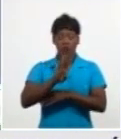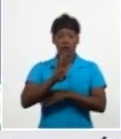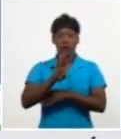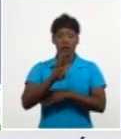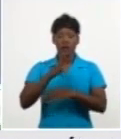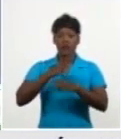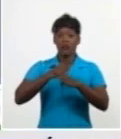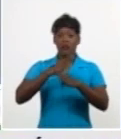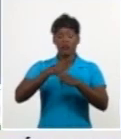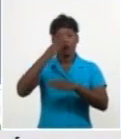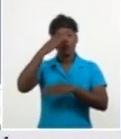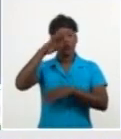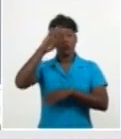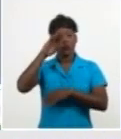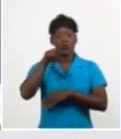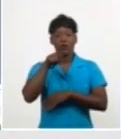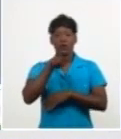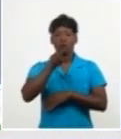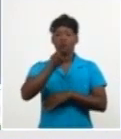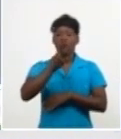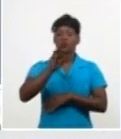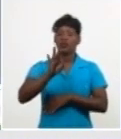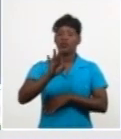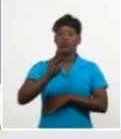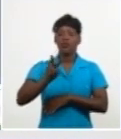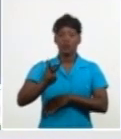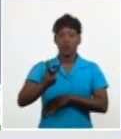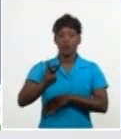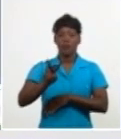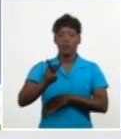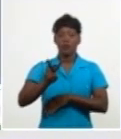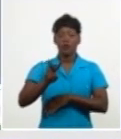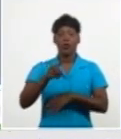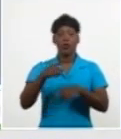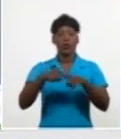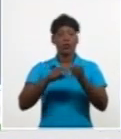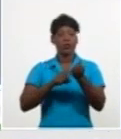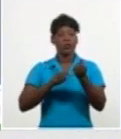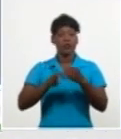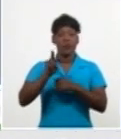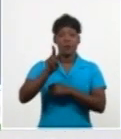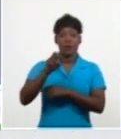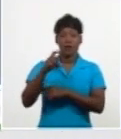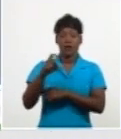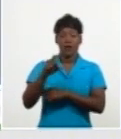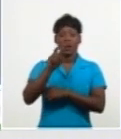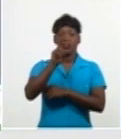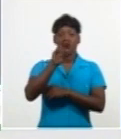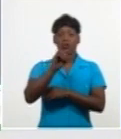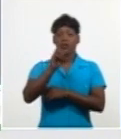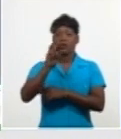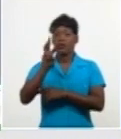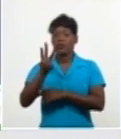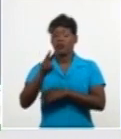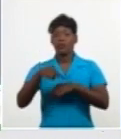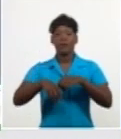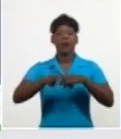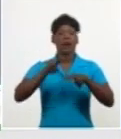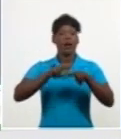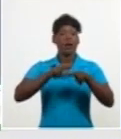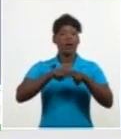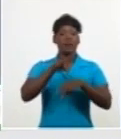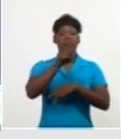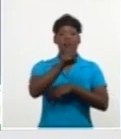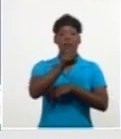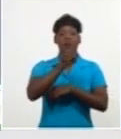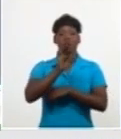the Epidemiology and Microbiology Labs of Santiago de Cuba, 288. In Villa Claras, 203. And